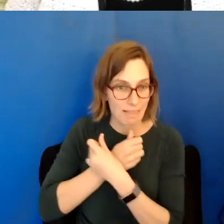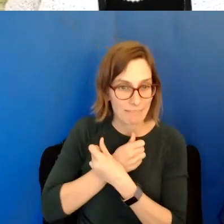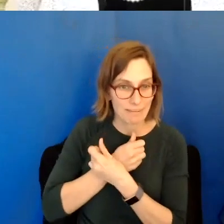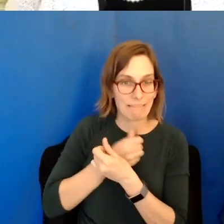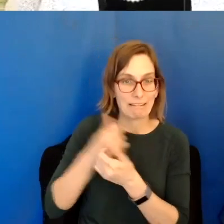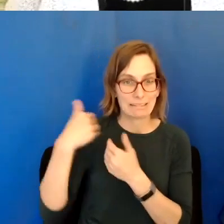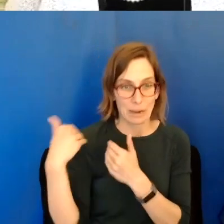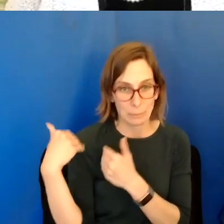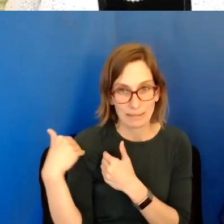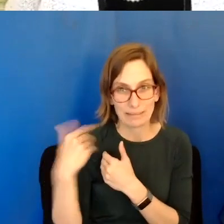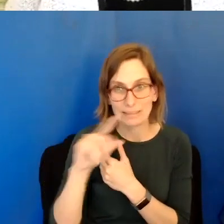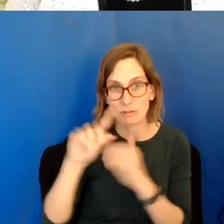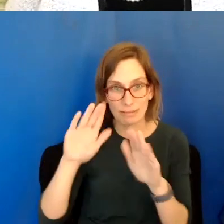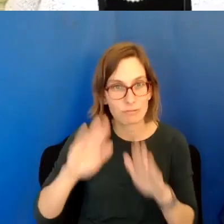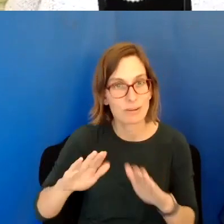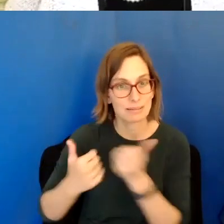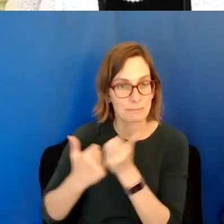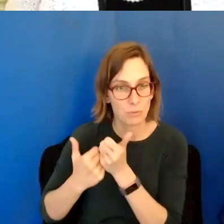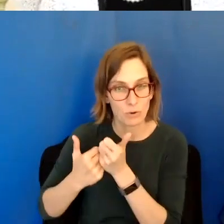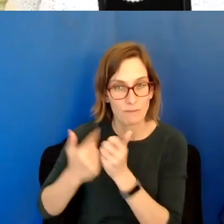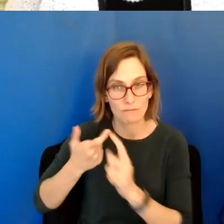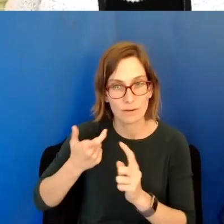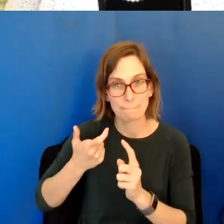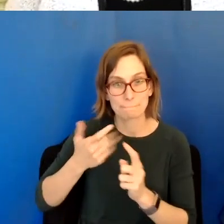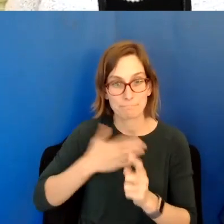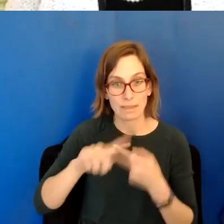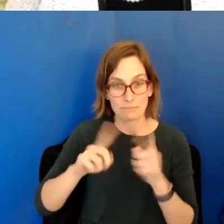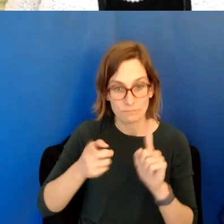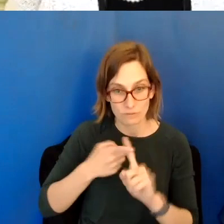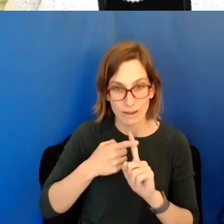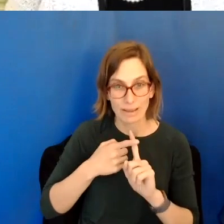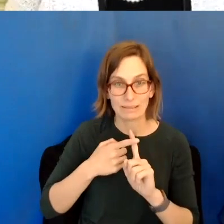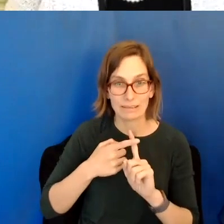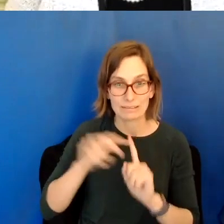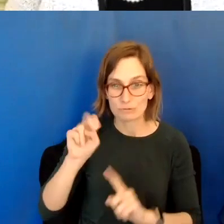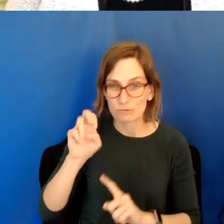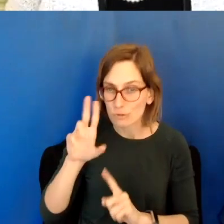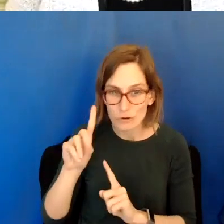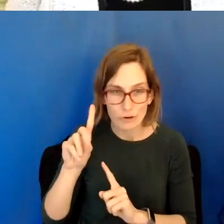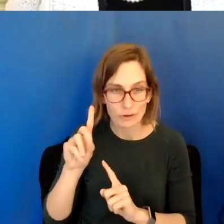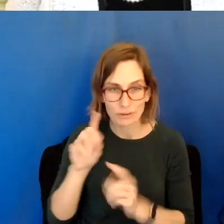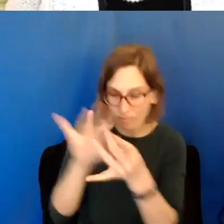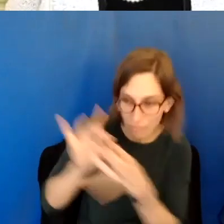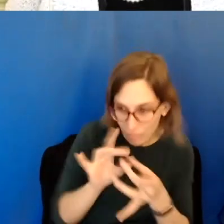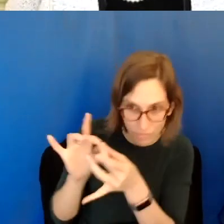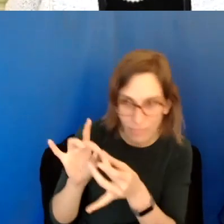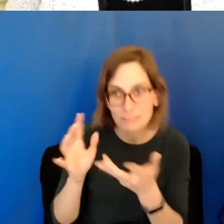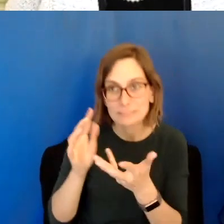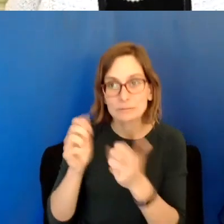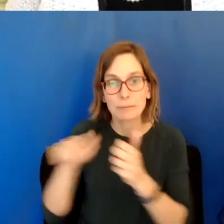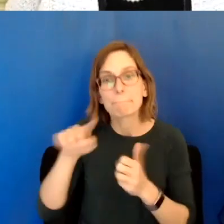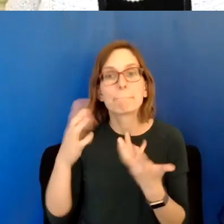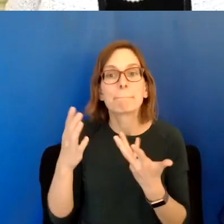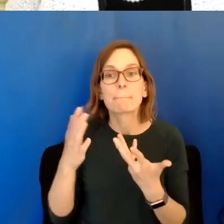really great. And also just like talking to my friends, like nerding out, like trusted friends, like, okay, because for me, it's really important